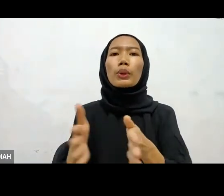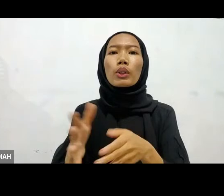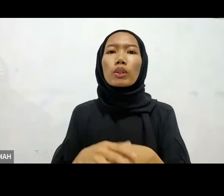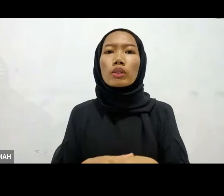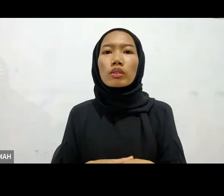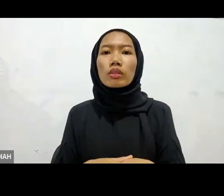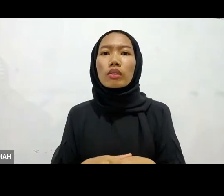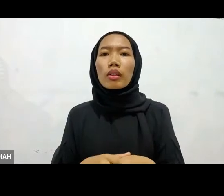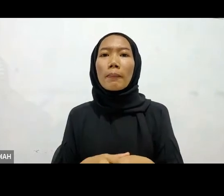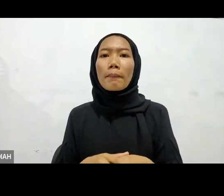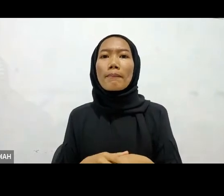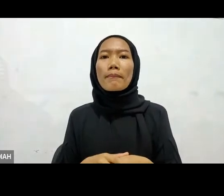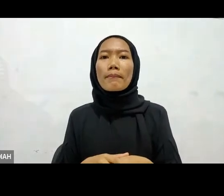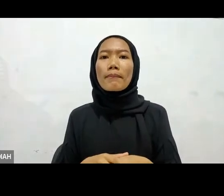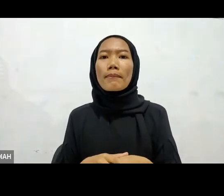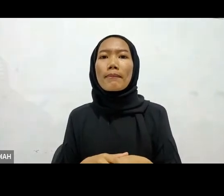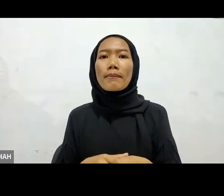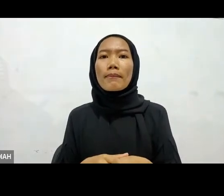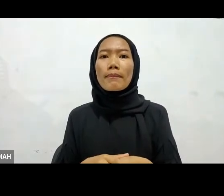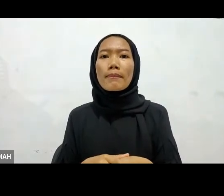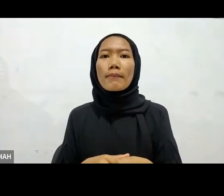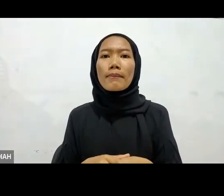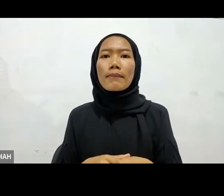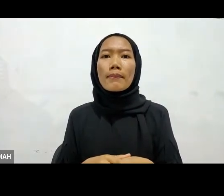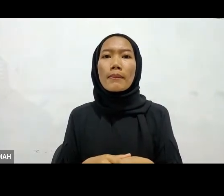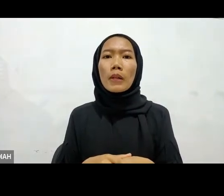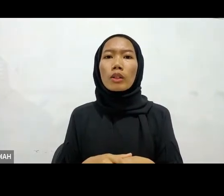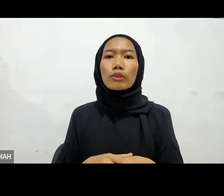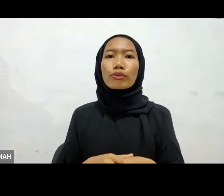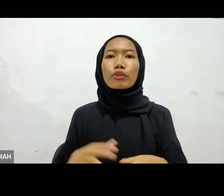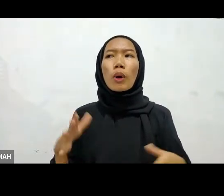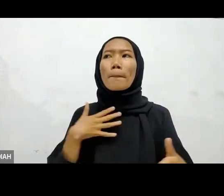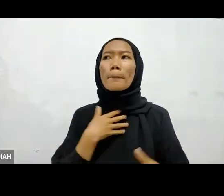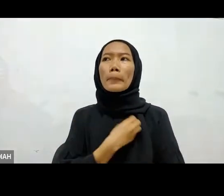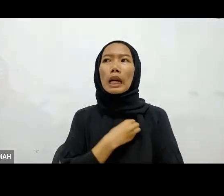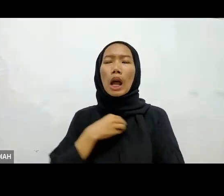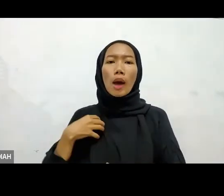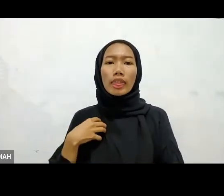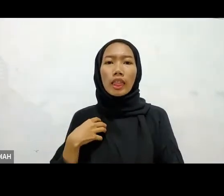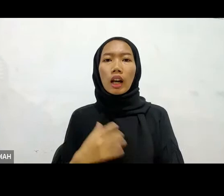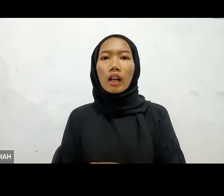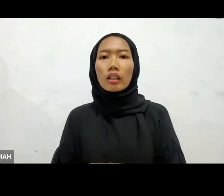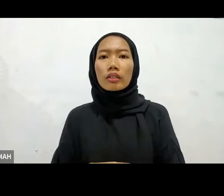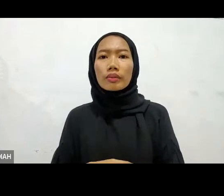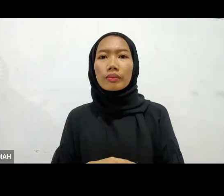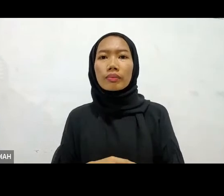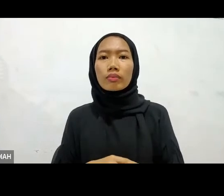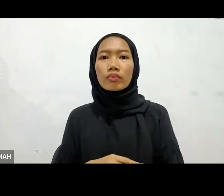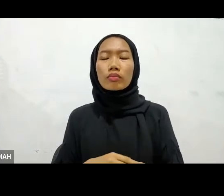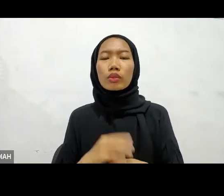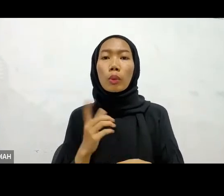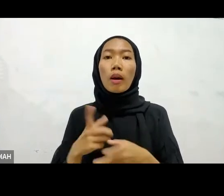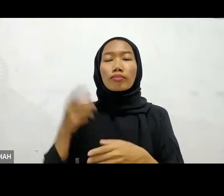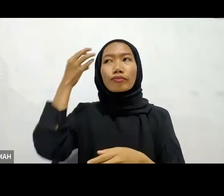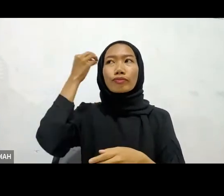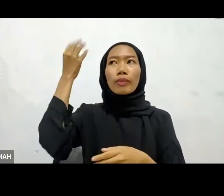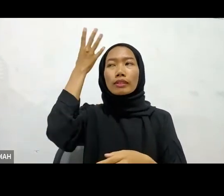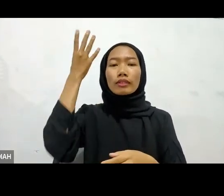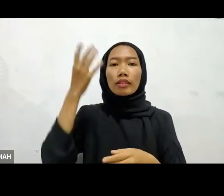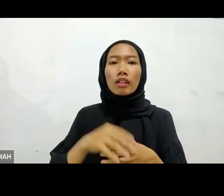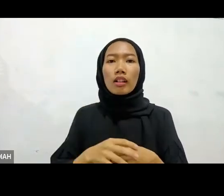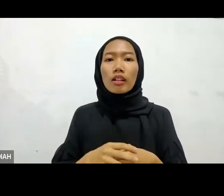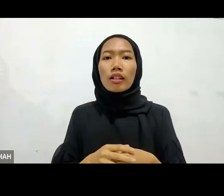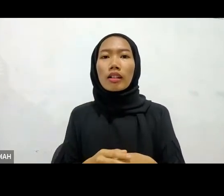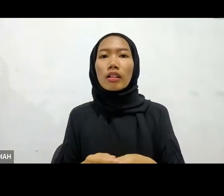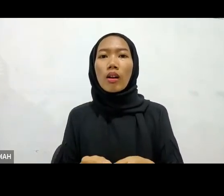Imagine having a fully resourced hospital. I know we're all thinking we'll never have that, right? So I think, you know, imagine having the